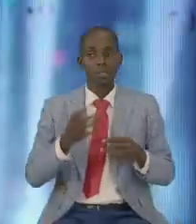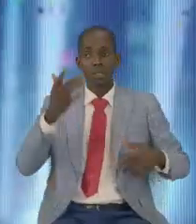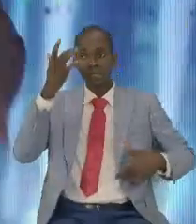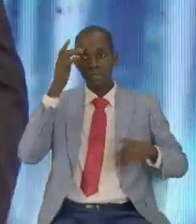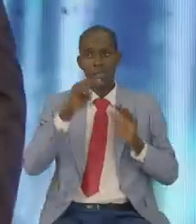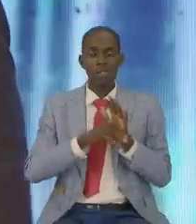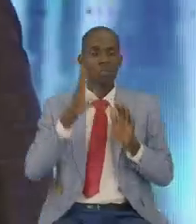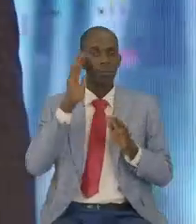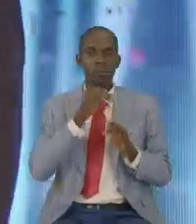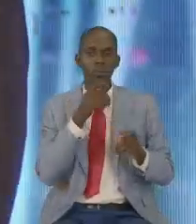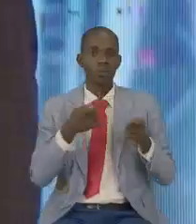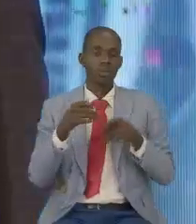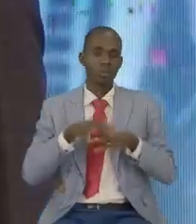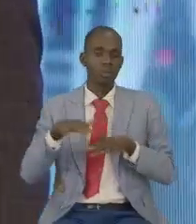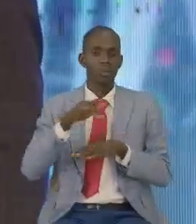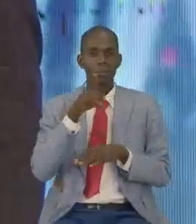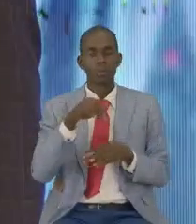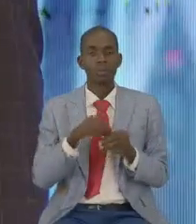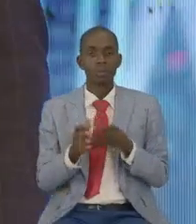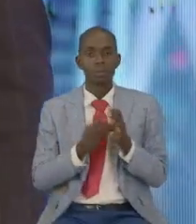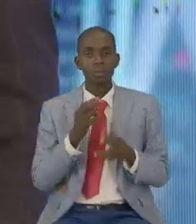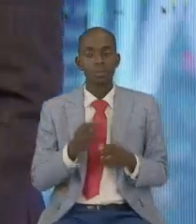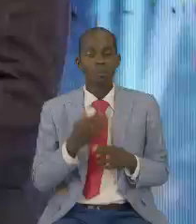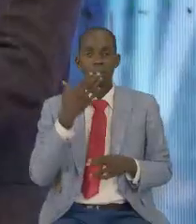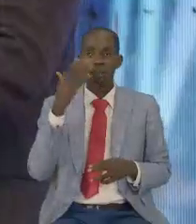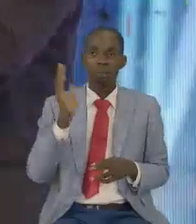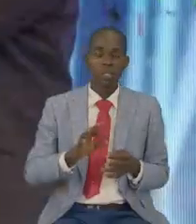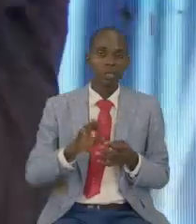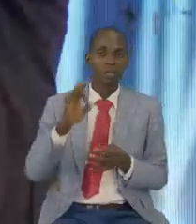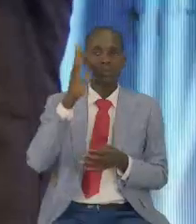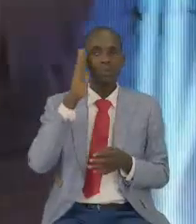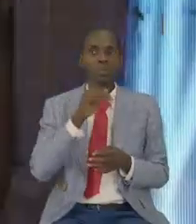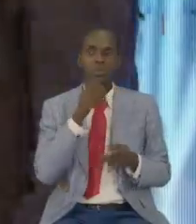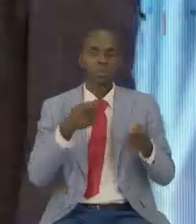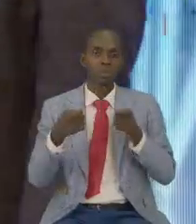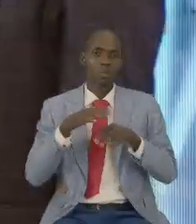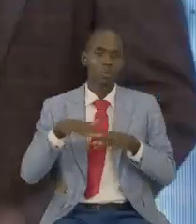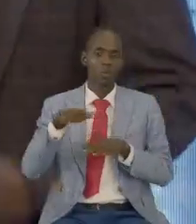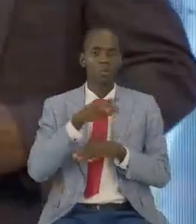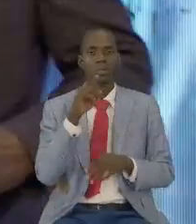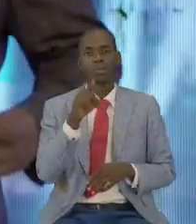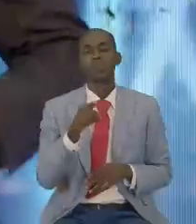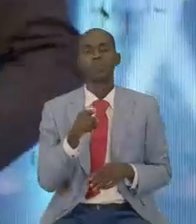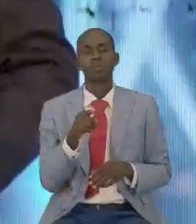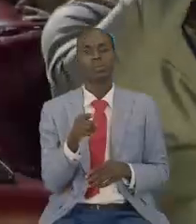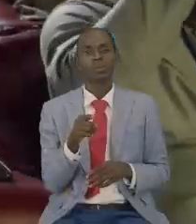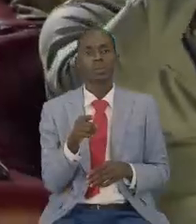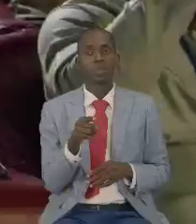Evil spirit will not reign over you. Demons will not reign over